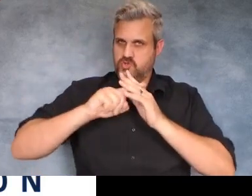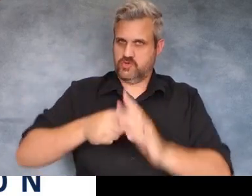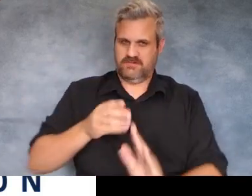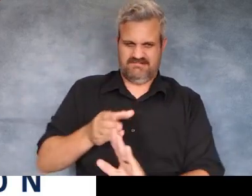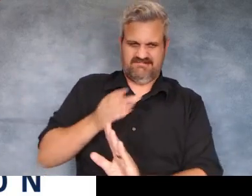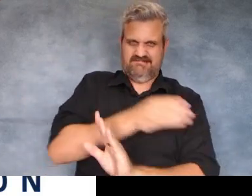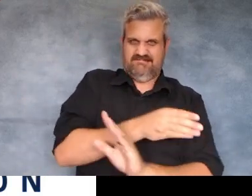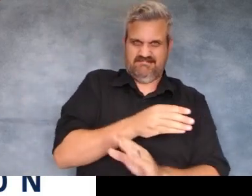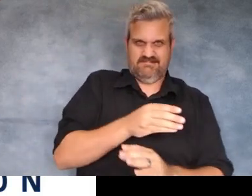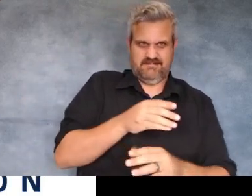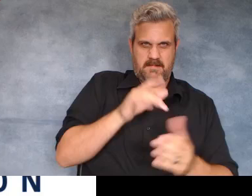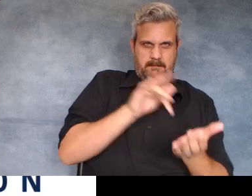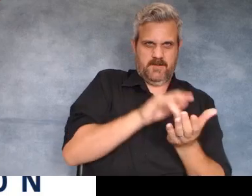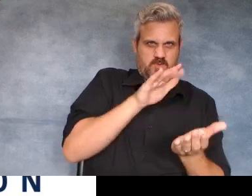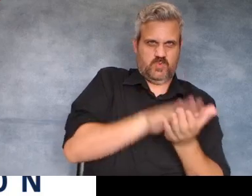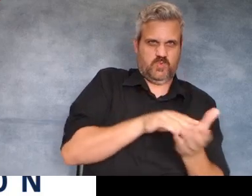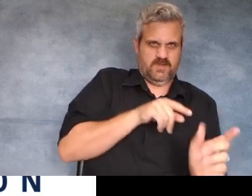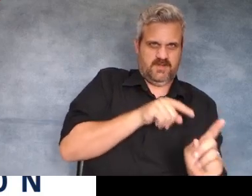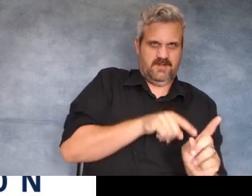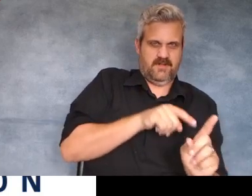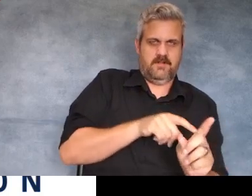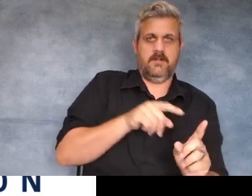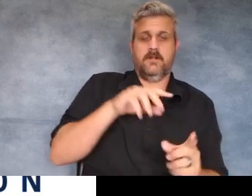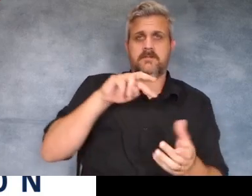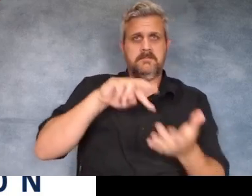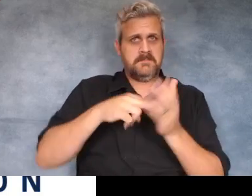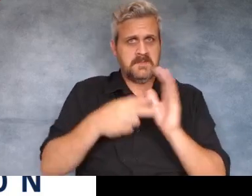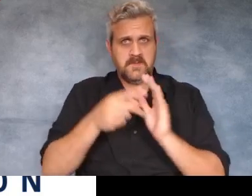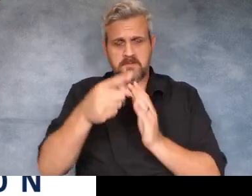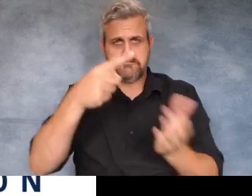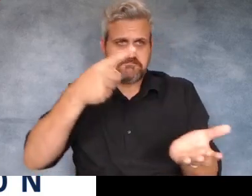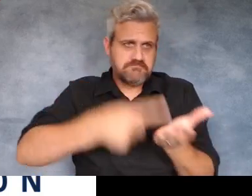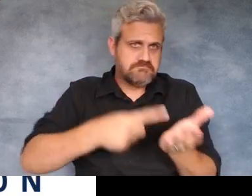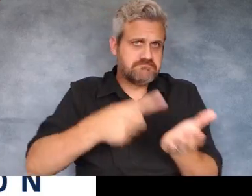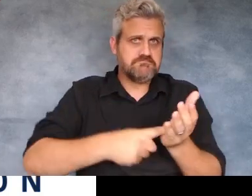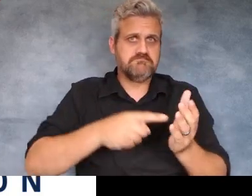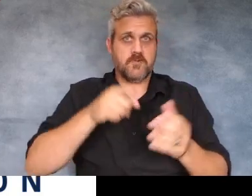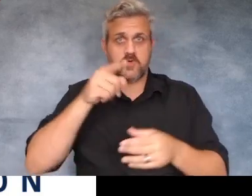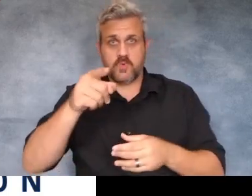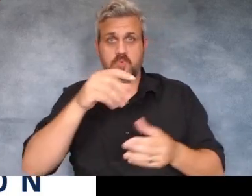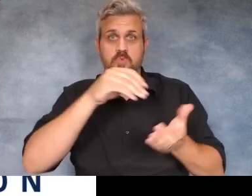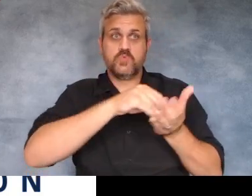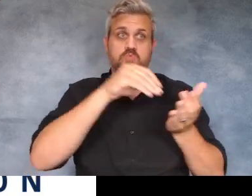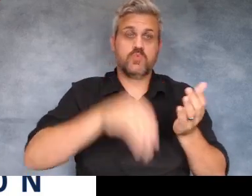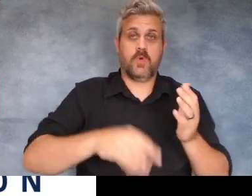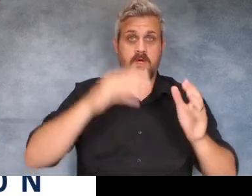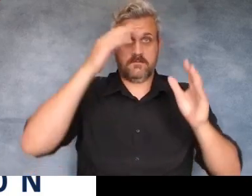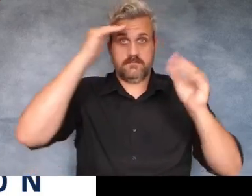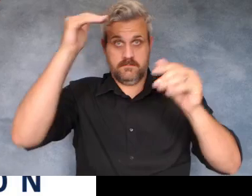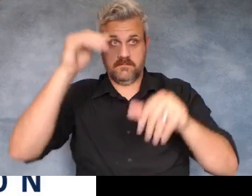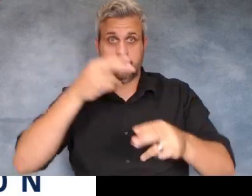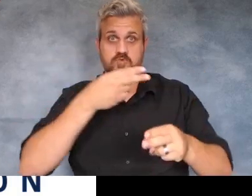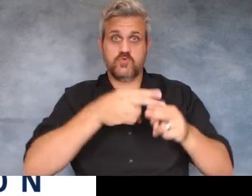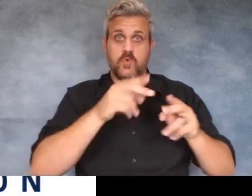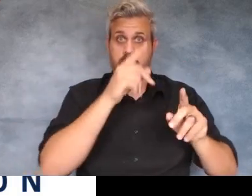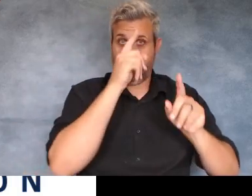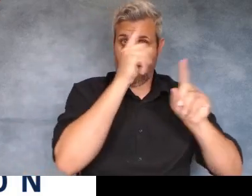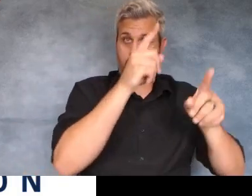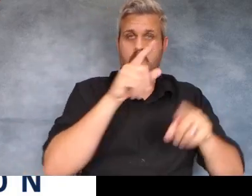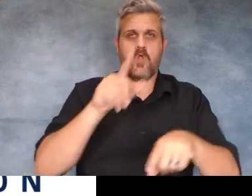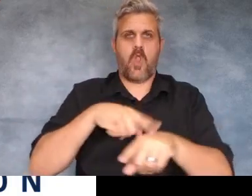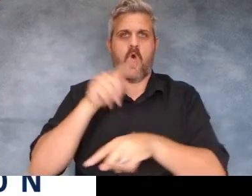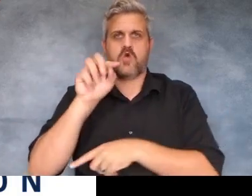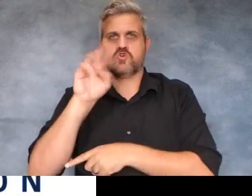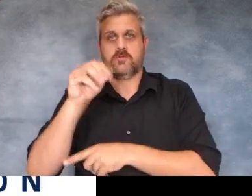school. This will include discussing you and your students' expectations and their short and long-term goals. While the school